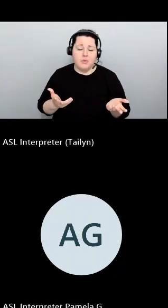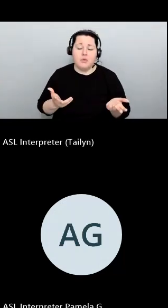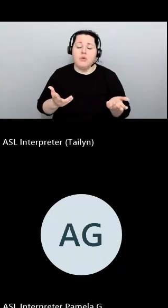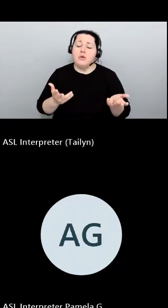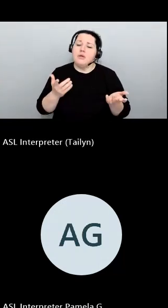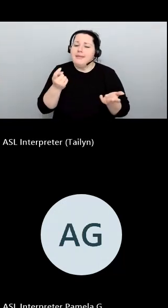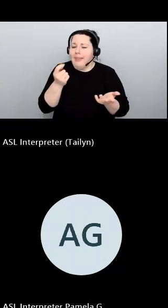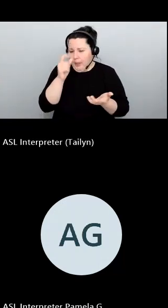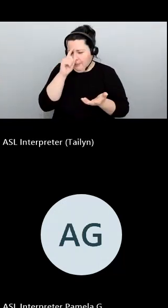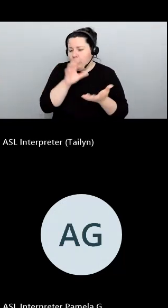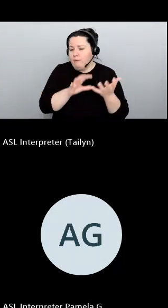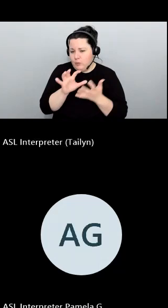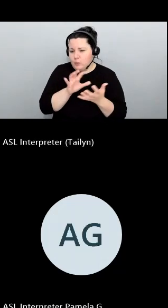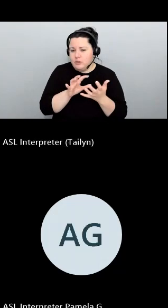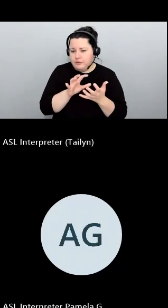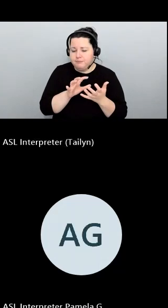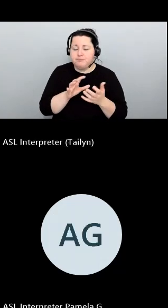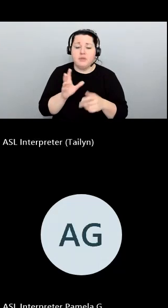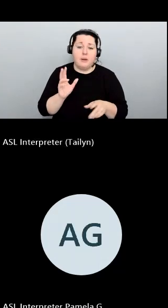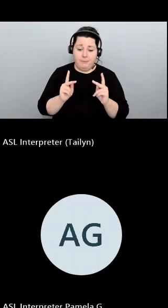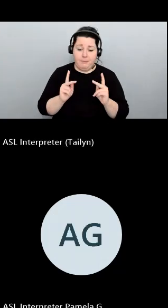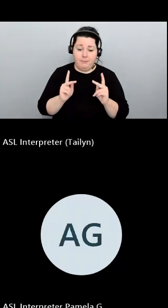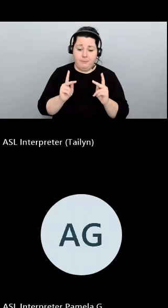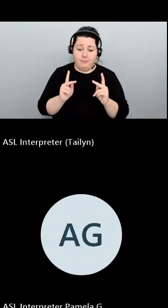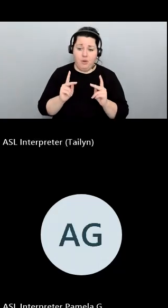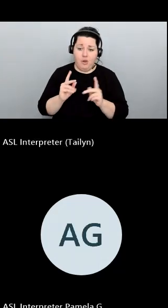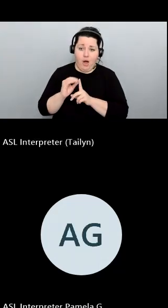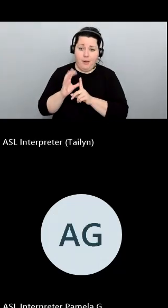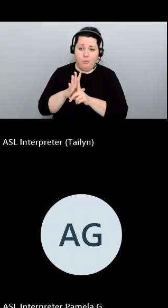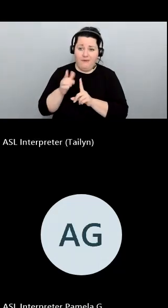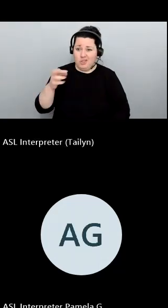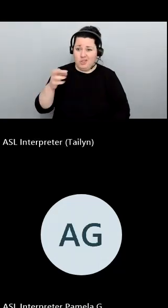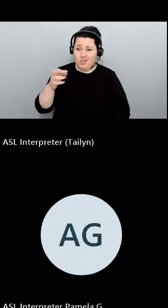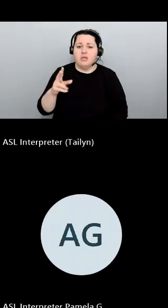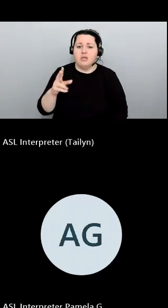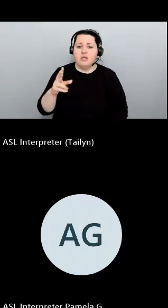little confusing because sometimes when people get onboarded by HR